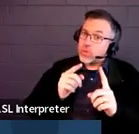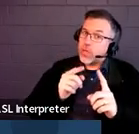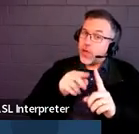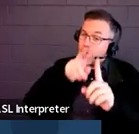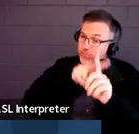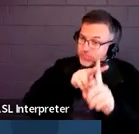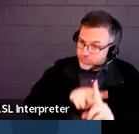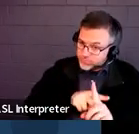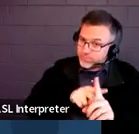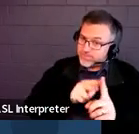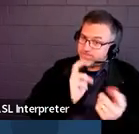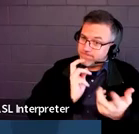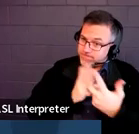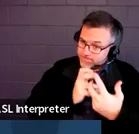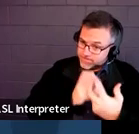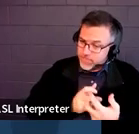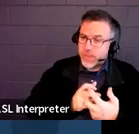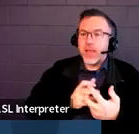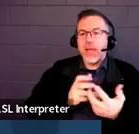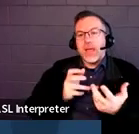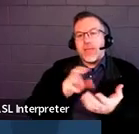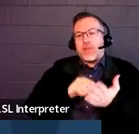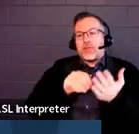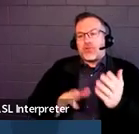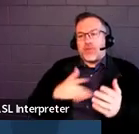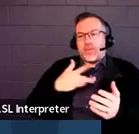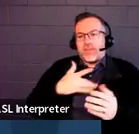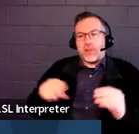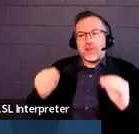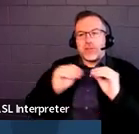is participating in these skills,